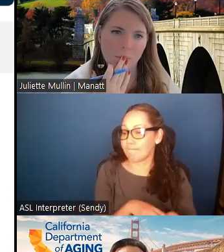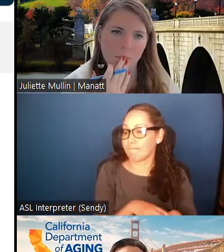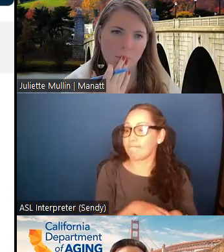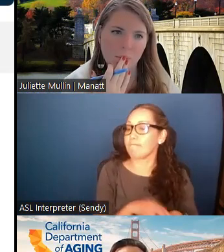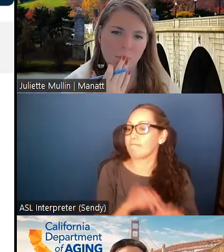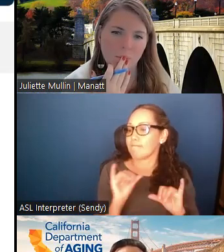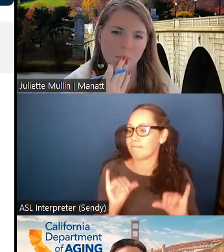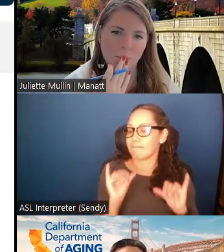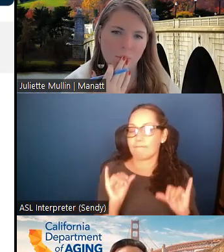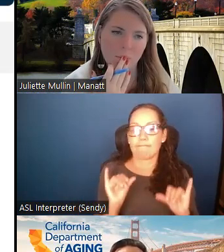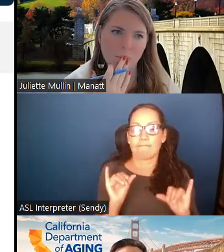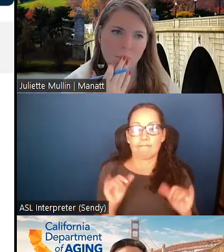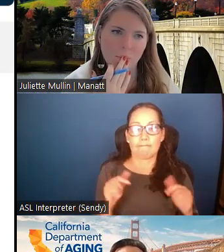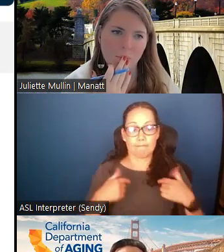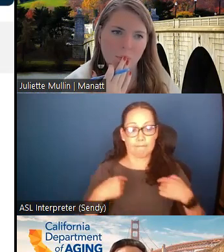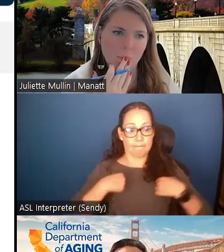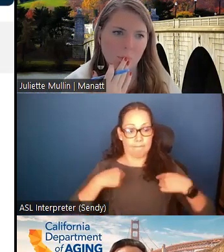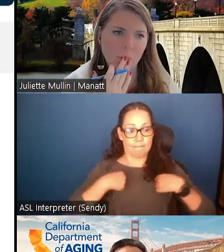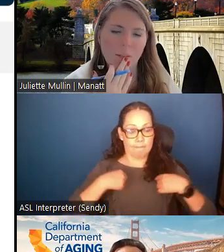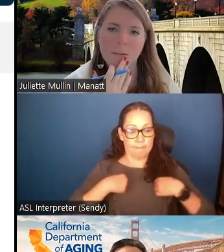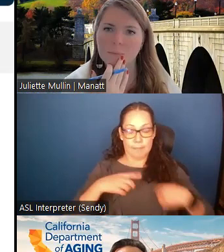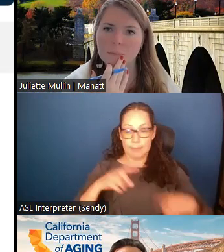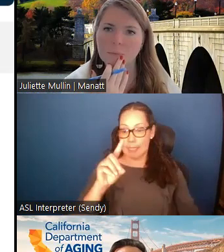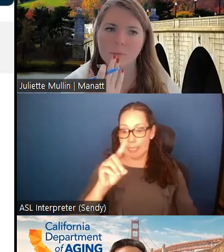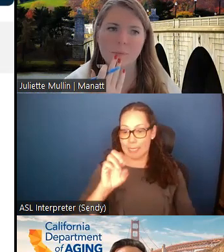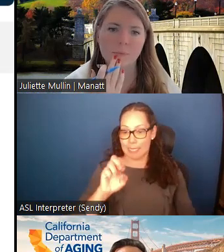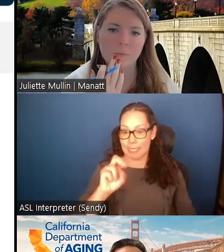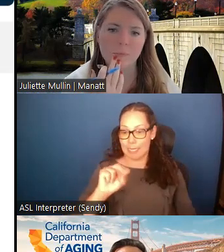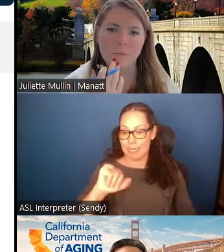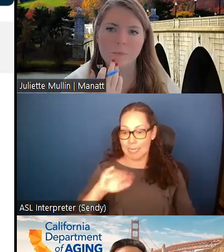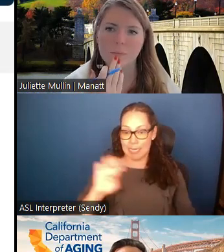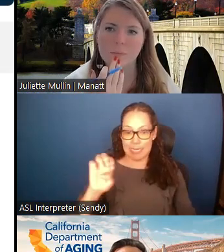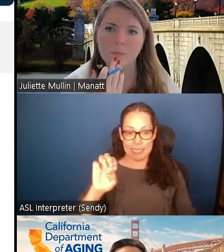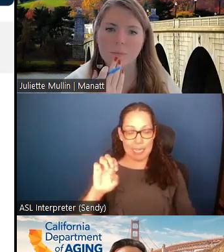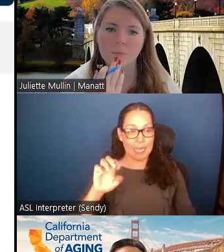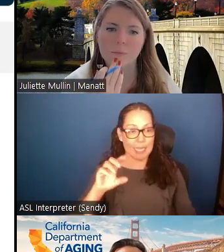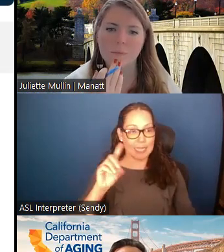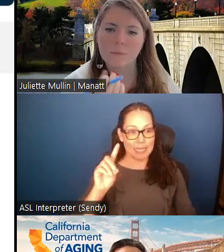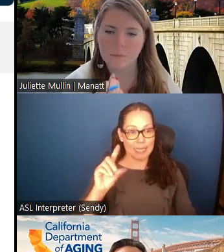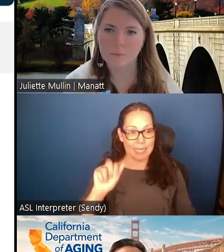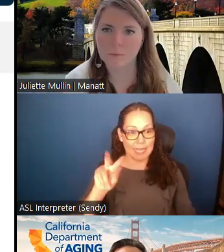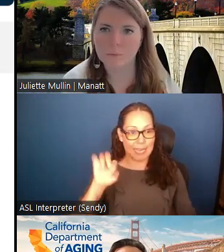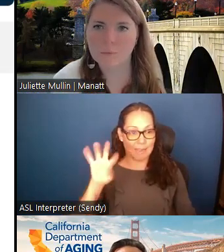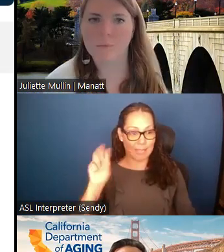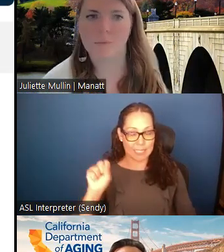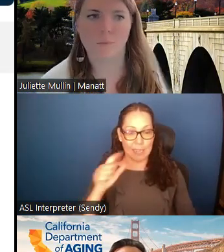Yeah, this is Anissa Davis, the city health officer for the city of Long